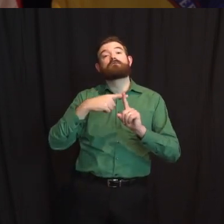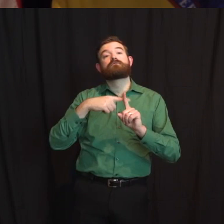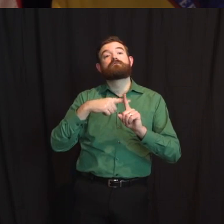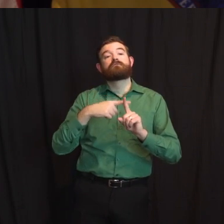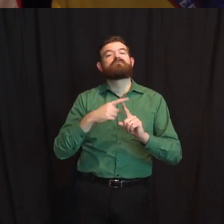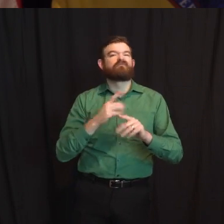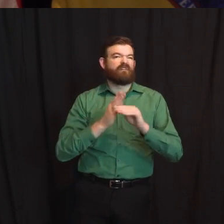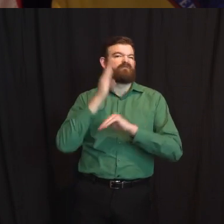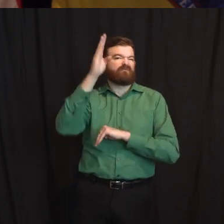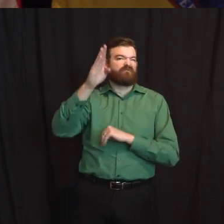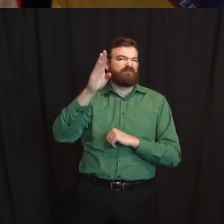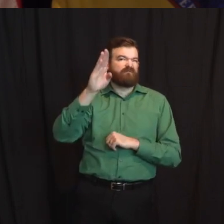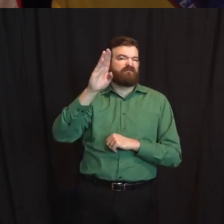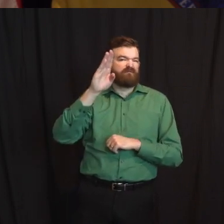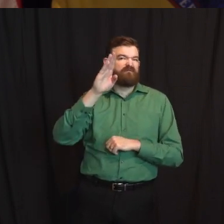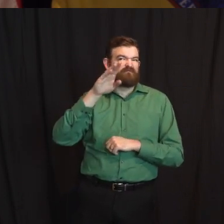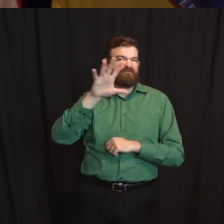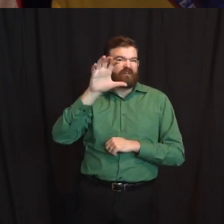There are